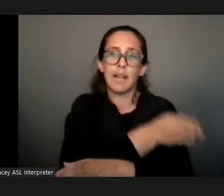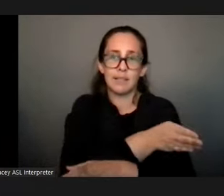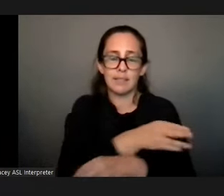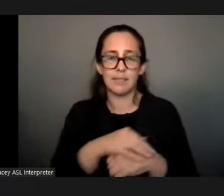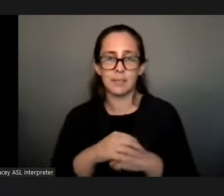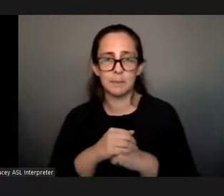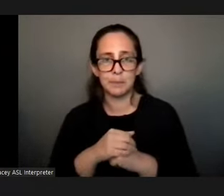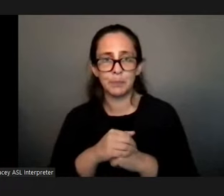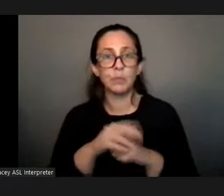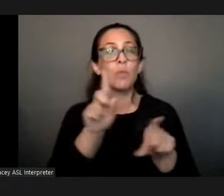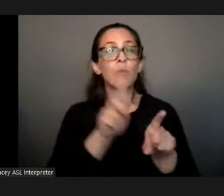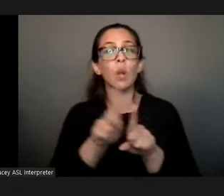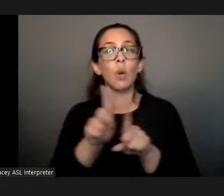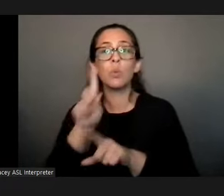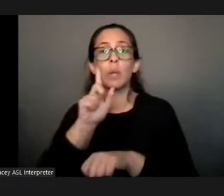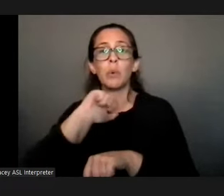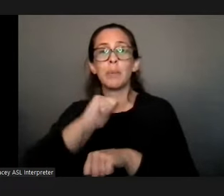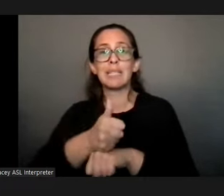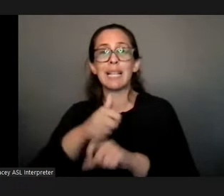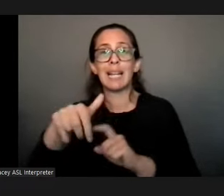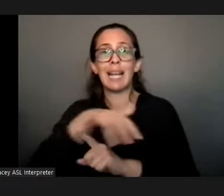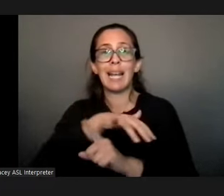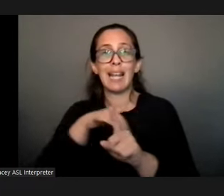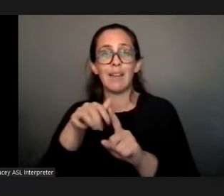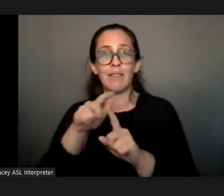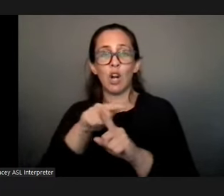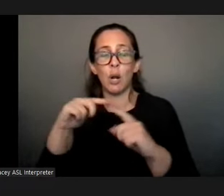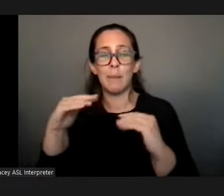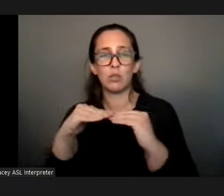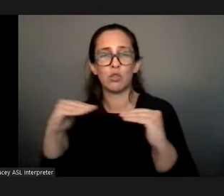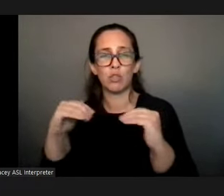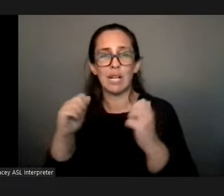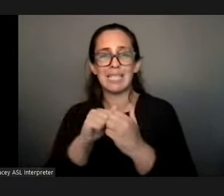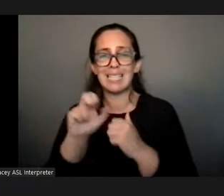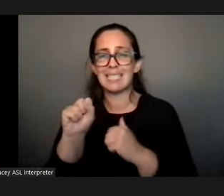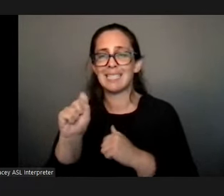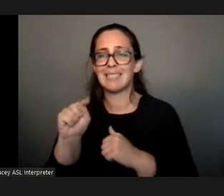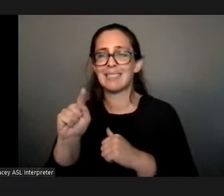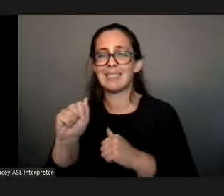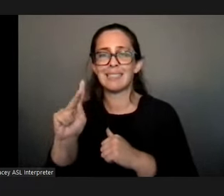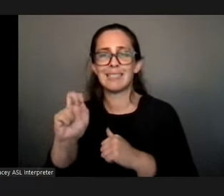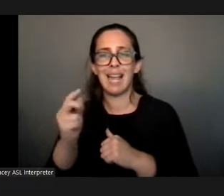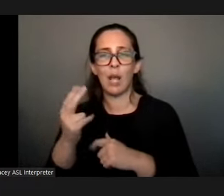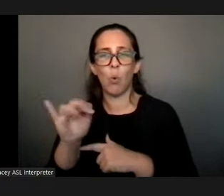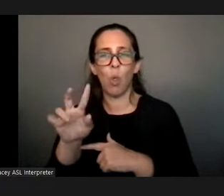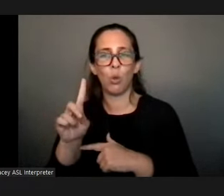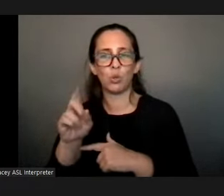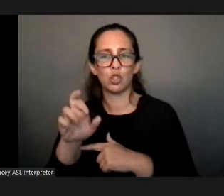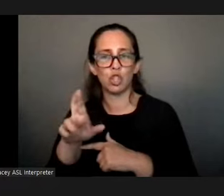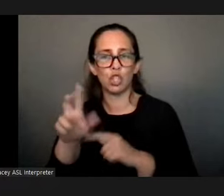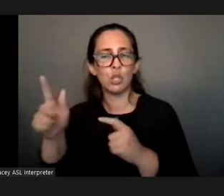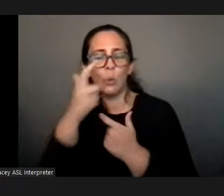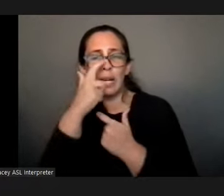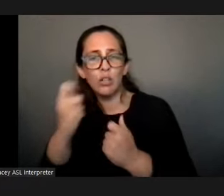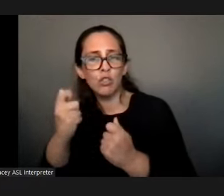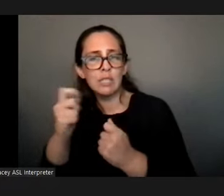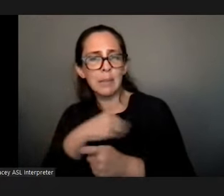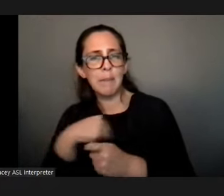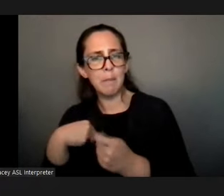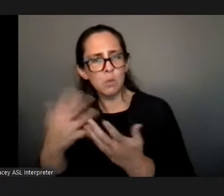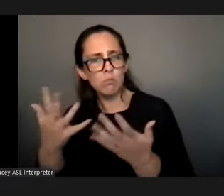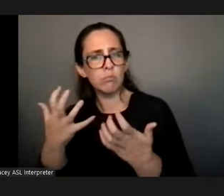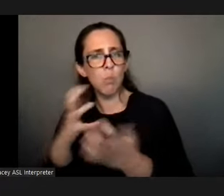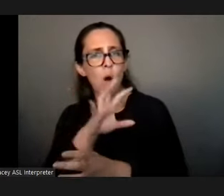We will also be creating an environmental justice stakeholder working group. This is a group of interested members of the communities throughout the study area who would also like